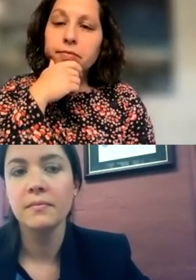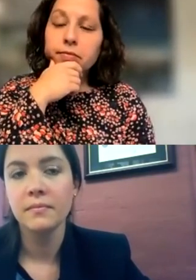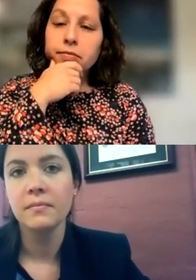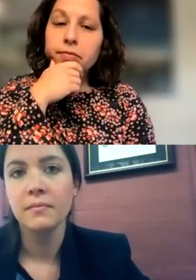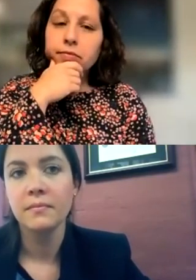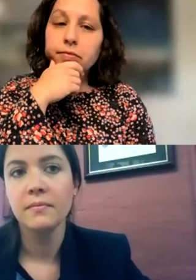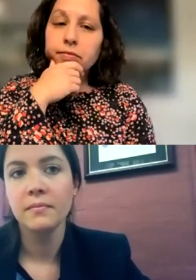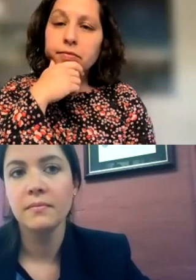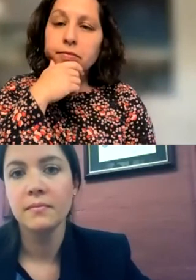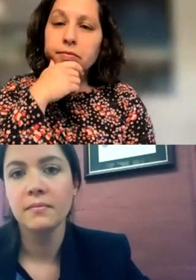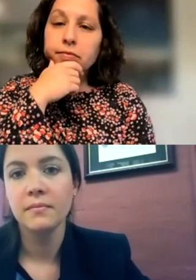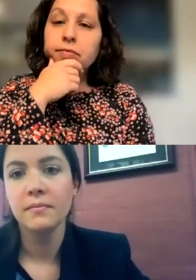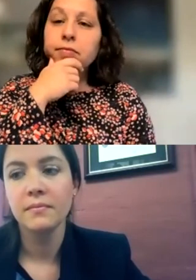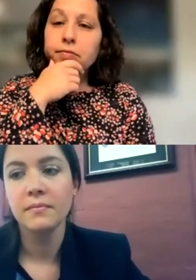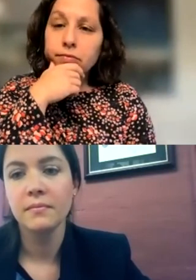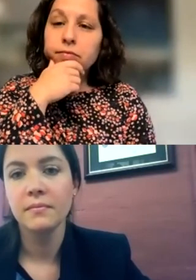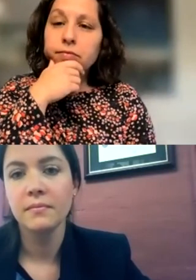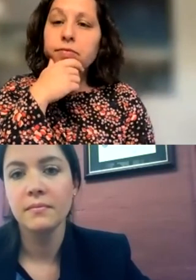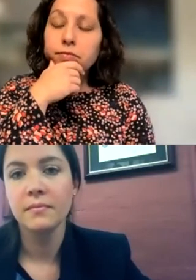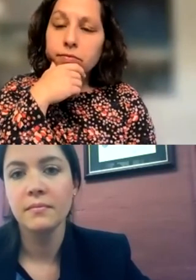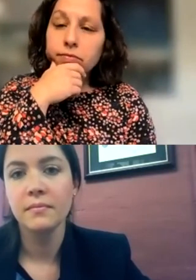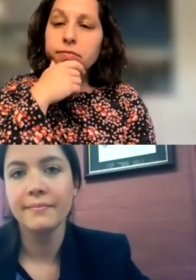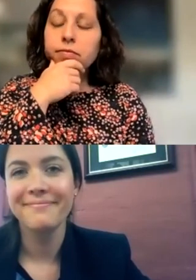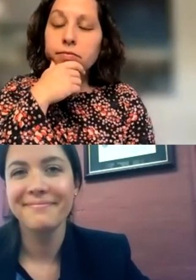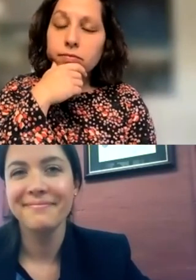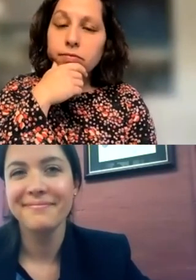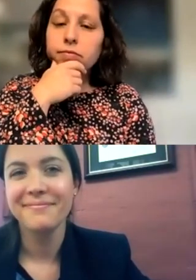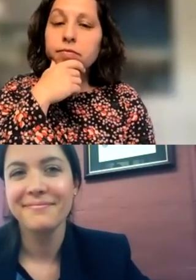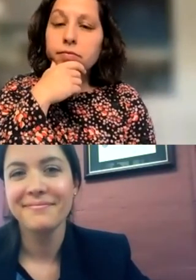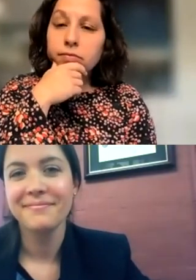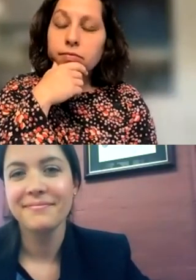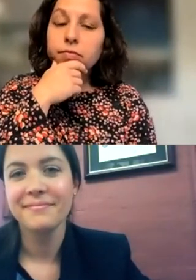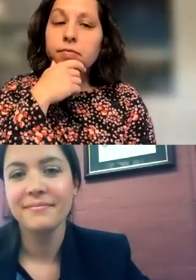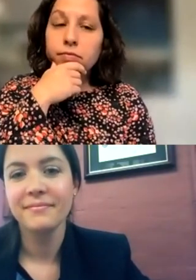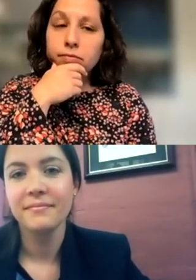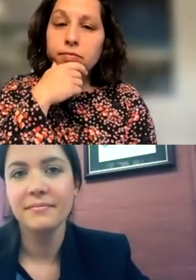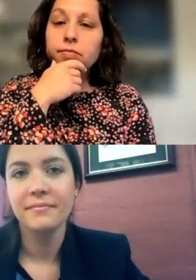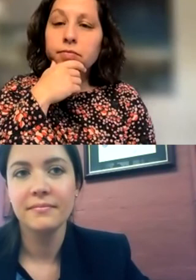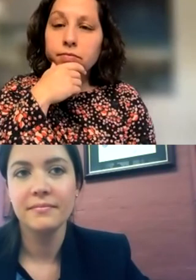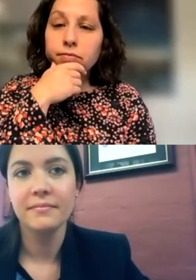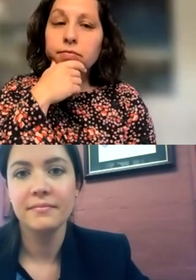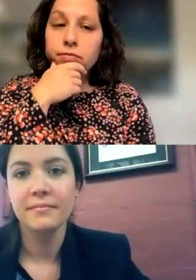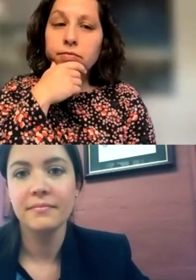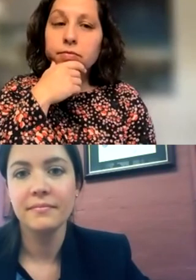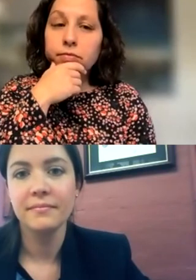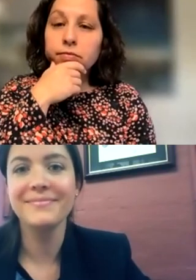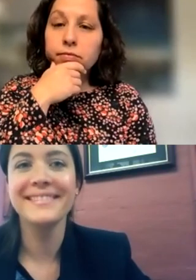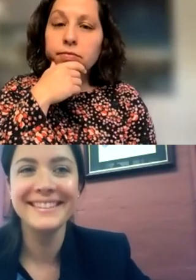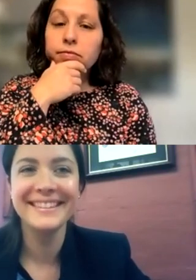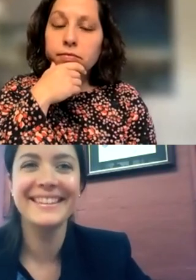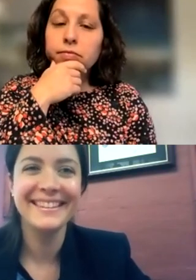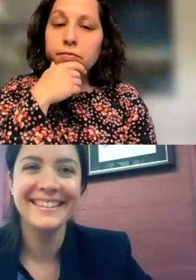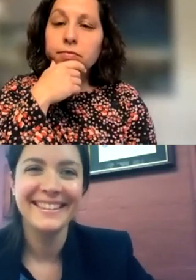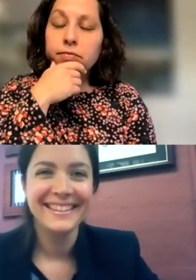Also, it's available for faculty for malpractice reduction. So sometimes people do it just because it's on the list of things they